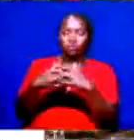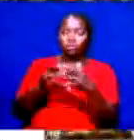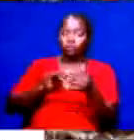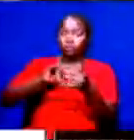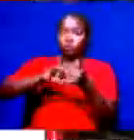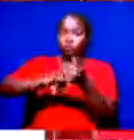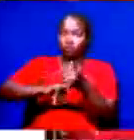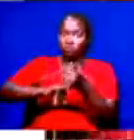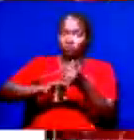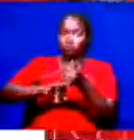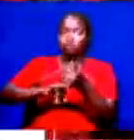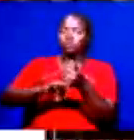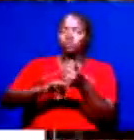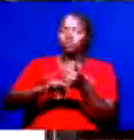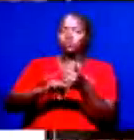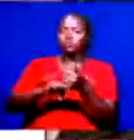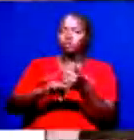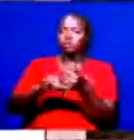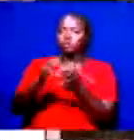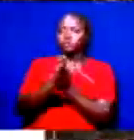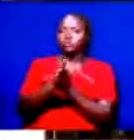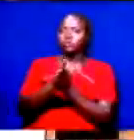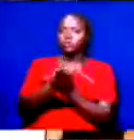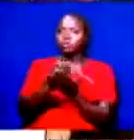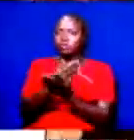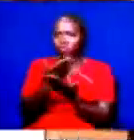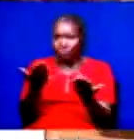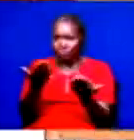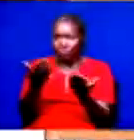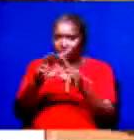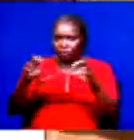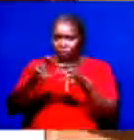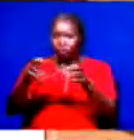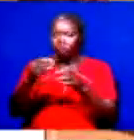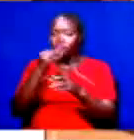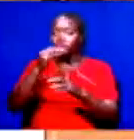country, among others, to assess the food security situation in Kenya.